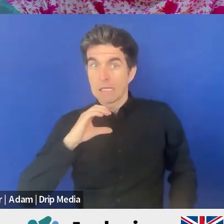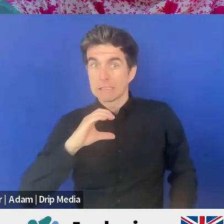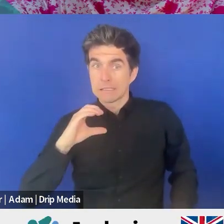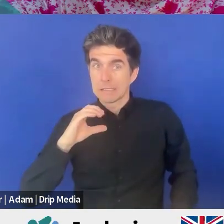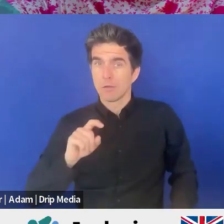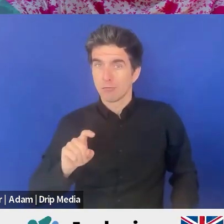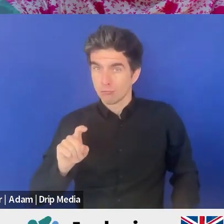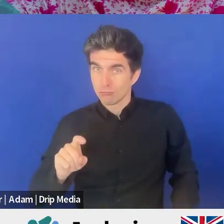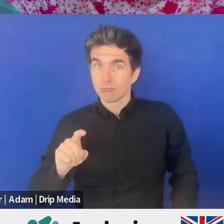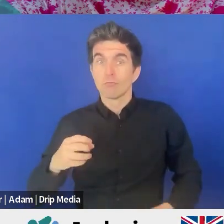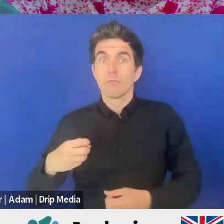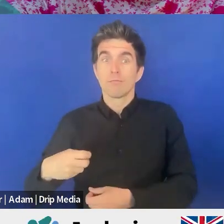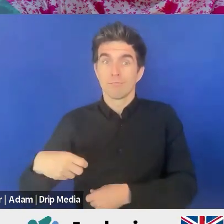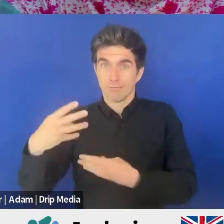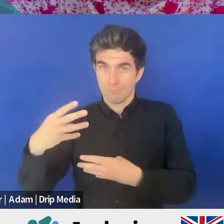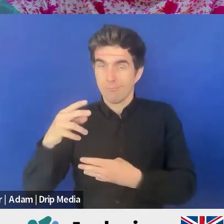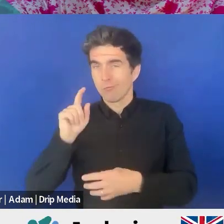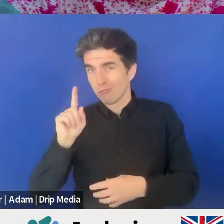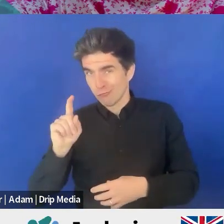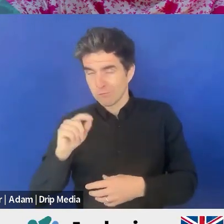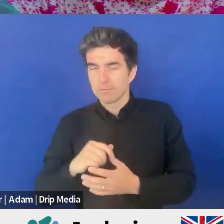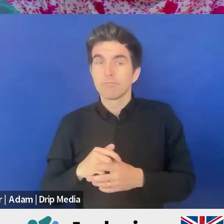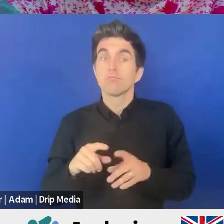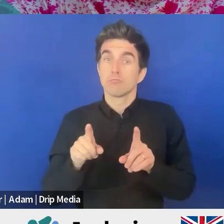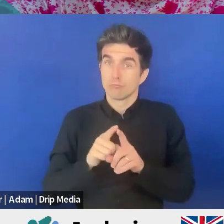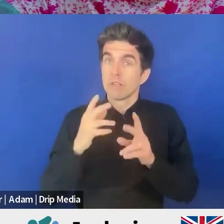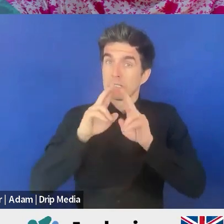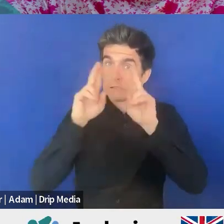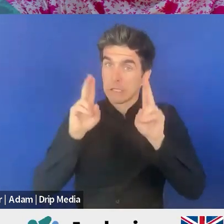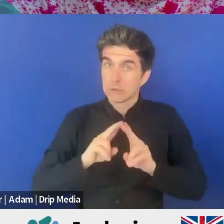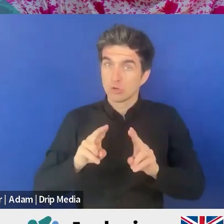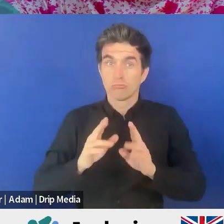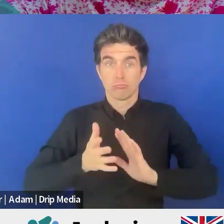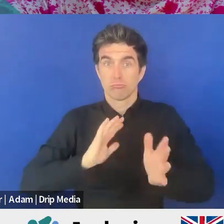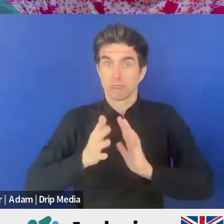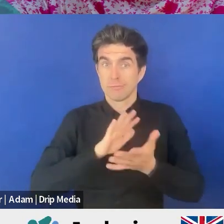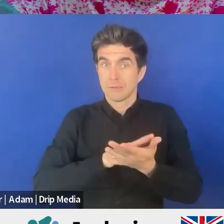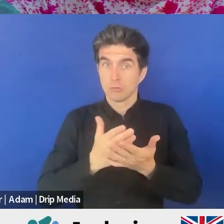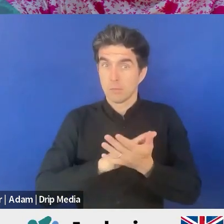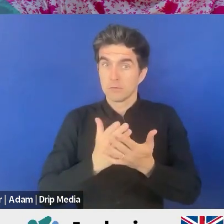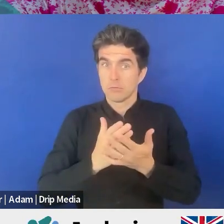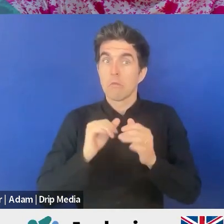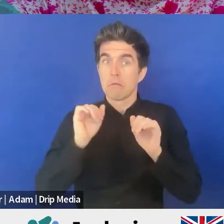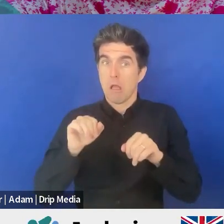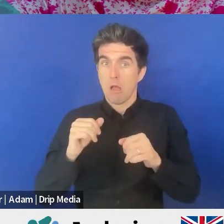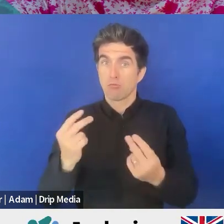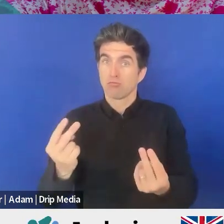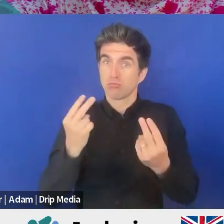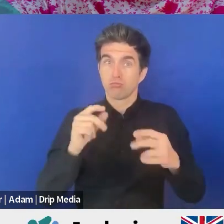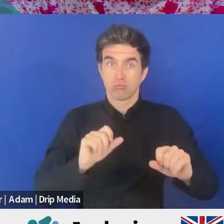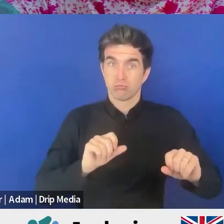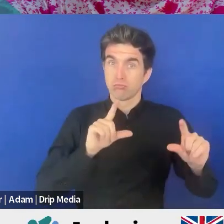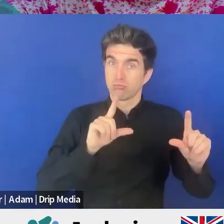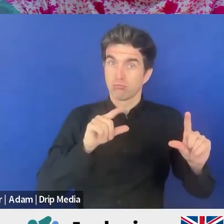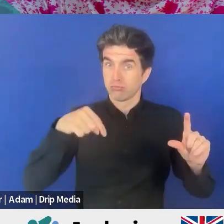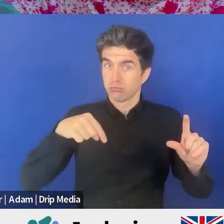We have the International Sign Language that will be pinned to the screen throughout the webinar. Please note that the webinar